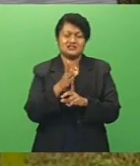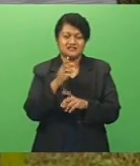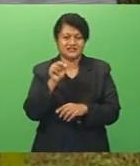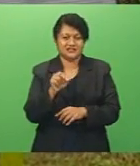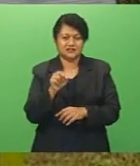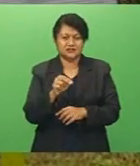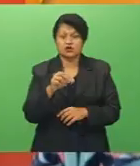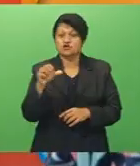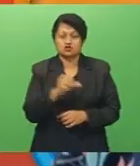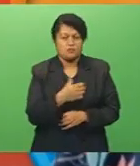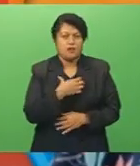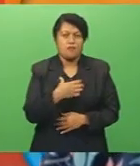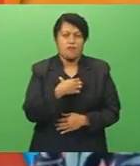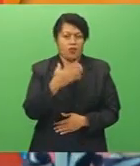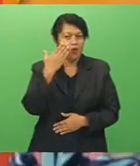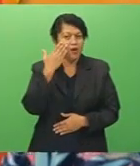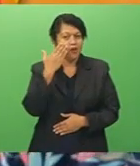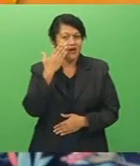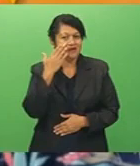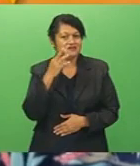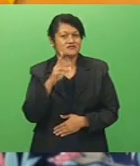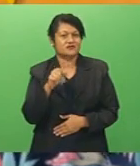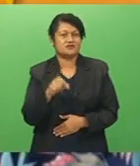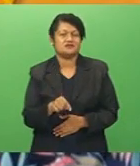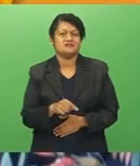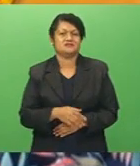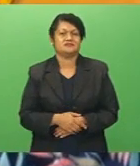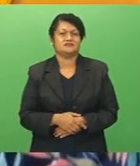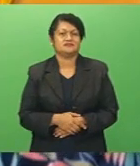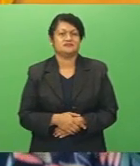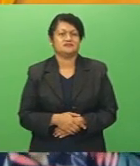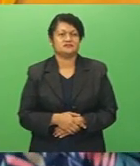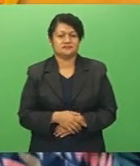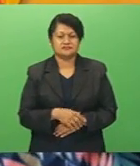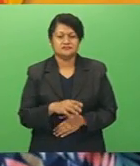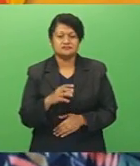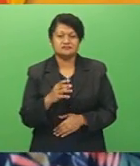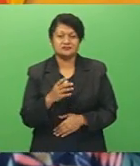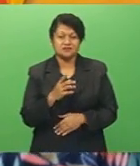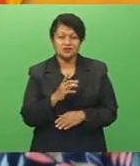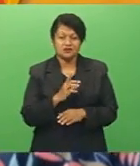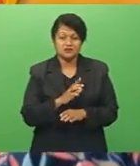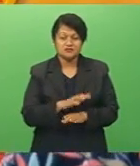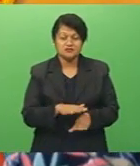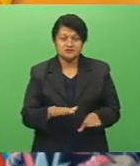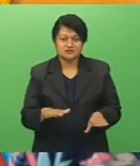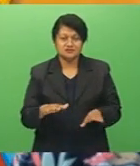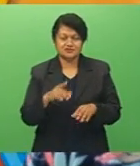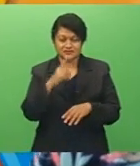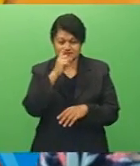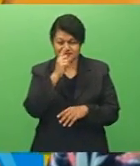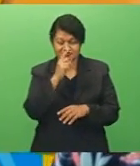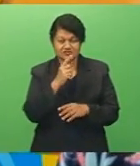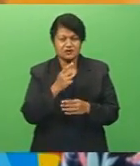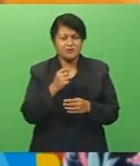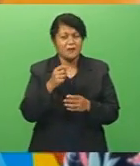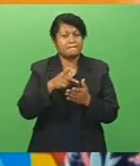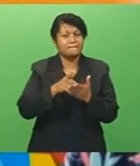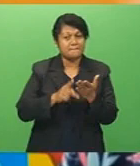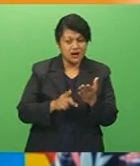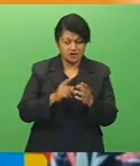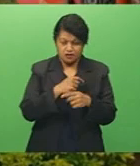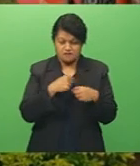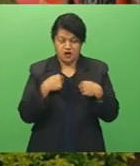on this. Well, the important thing is that the children and the people with autism are part of our society. We should accept them